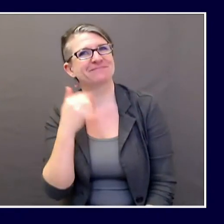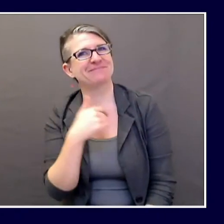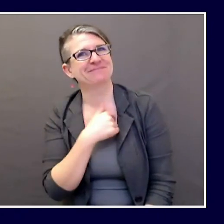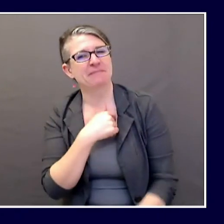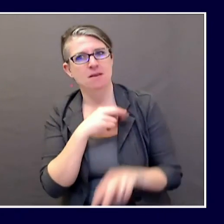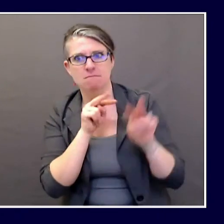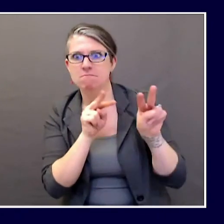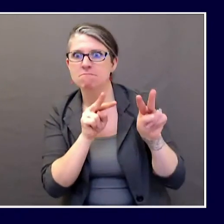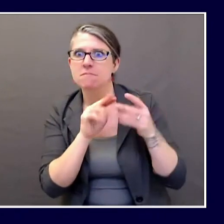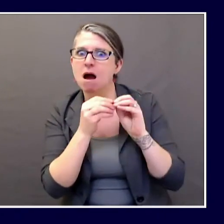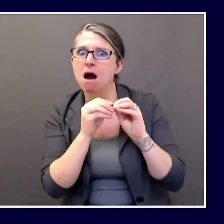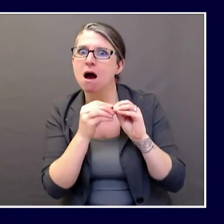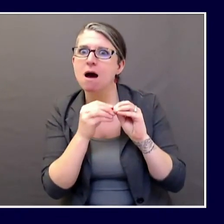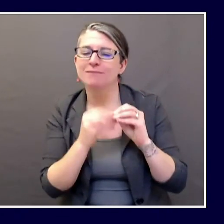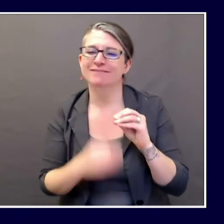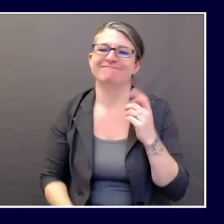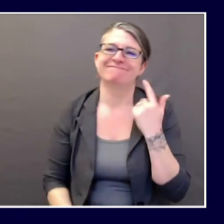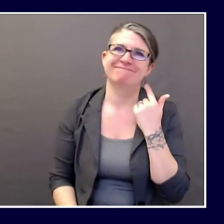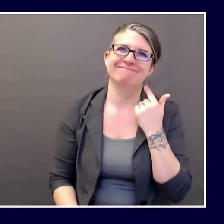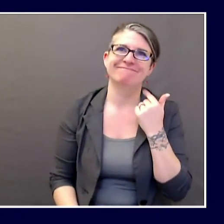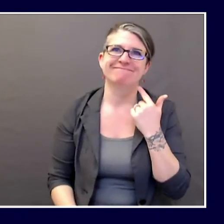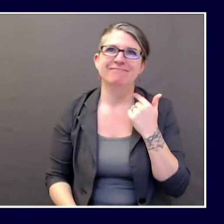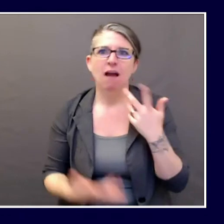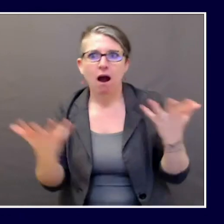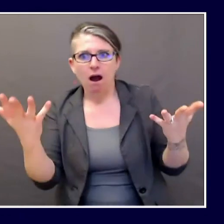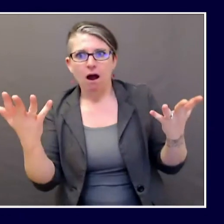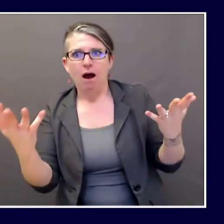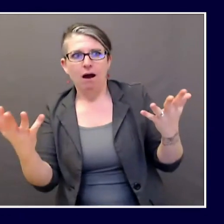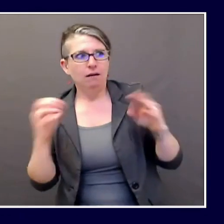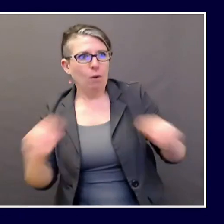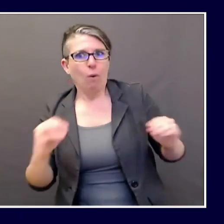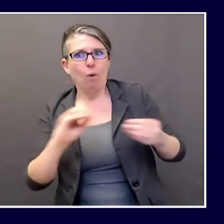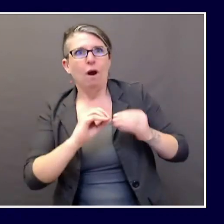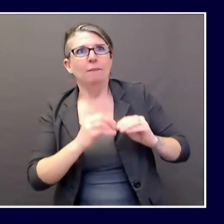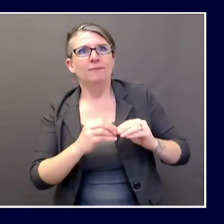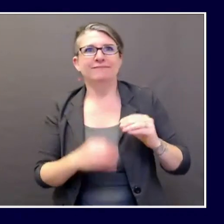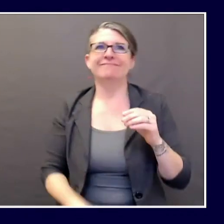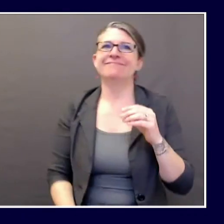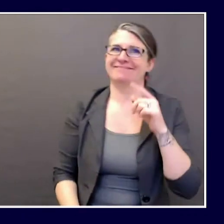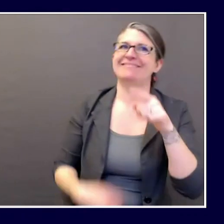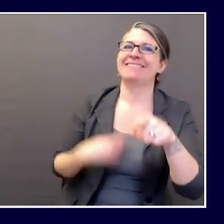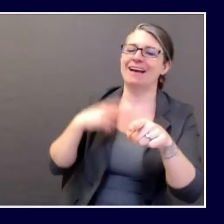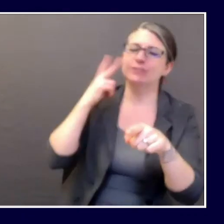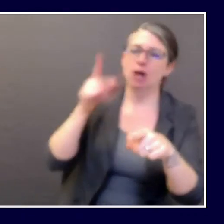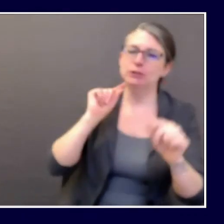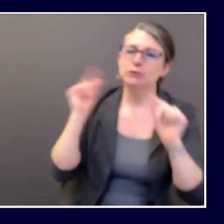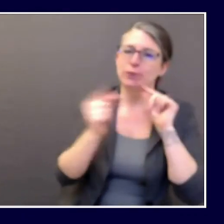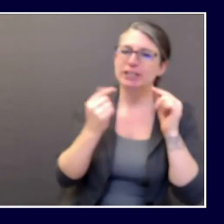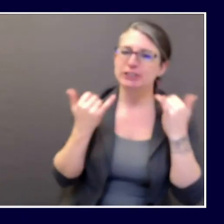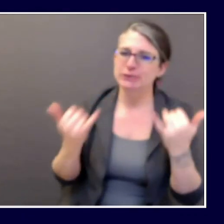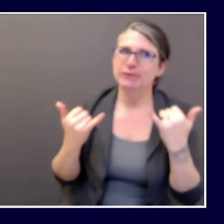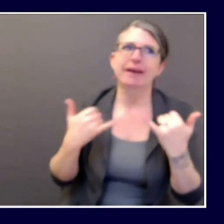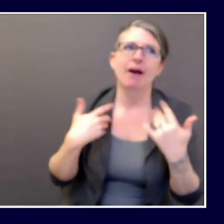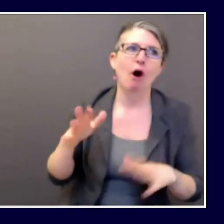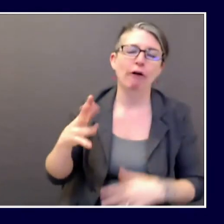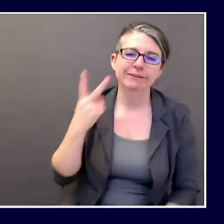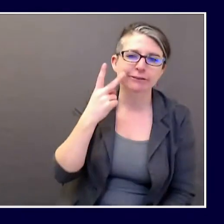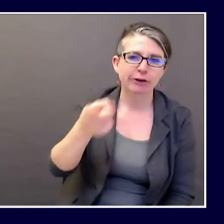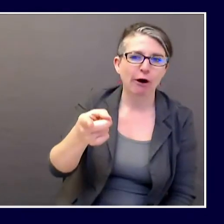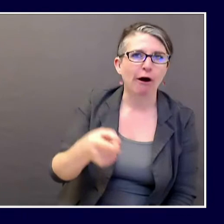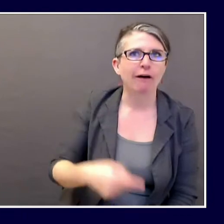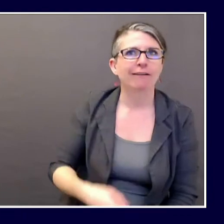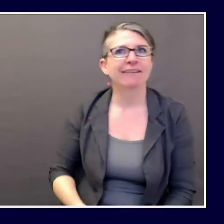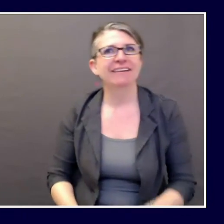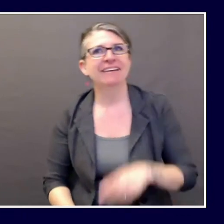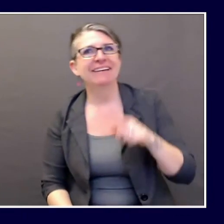put on Twitter today. I know it's going to have to be pictures of my baby or my dog. Just a quick clarifier on